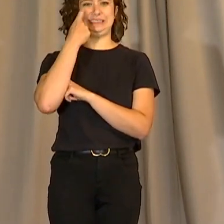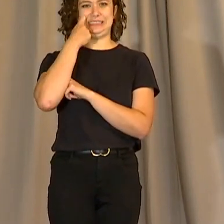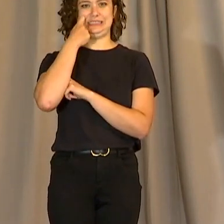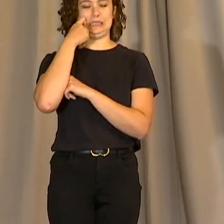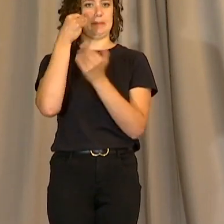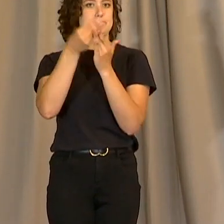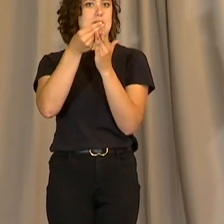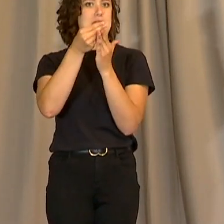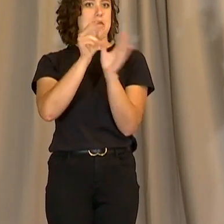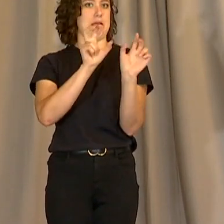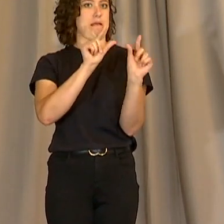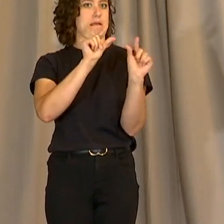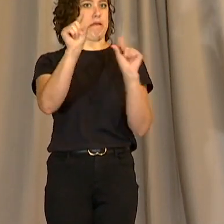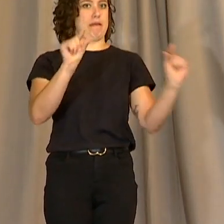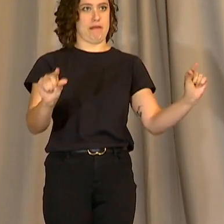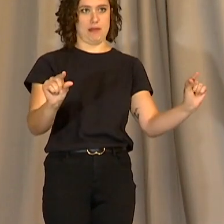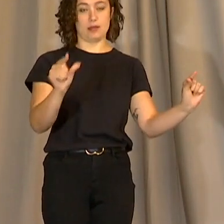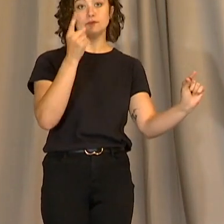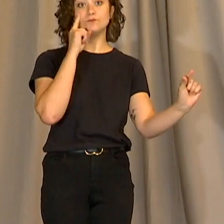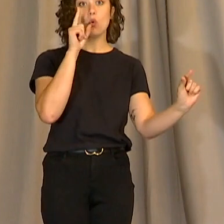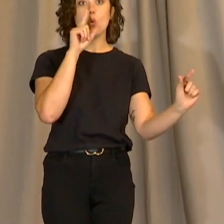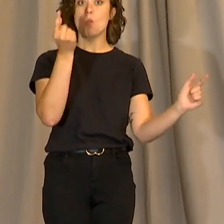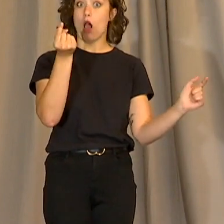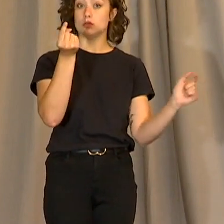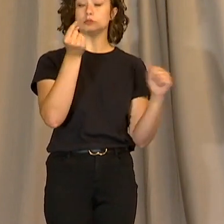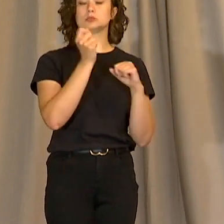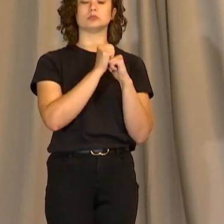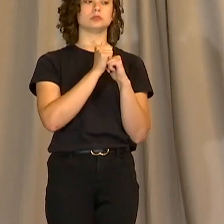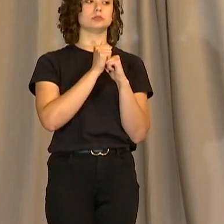monies to address